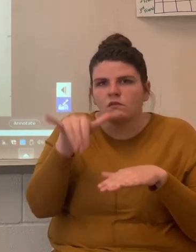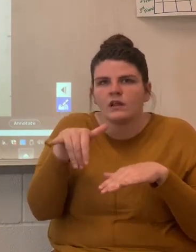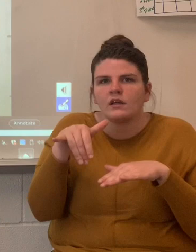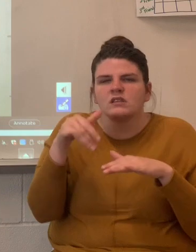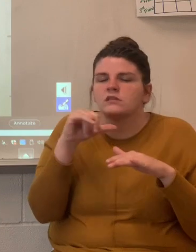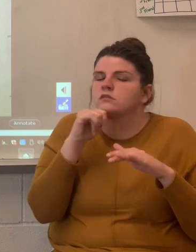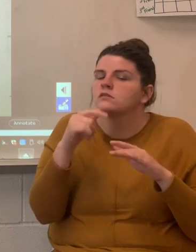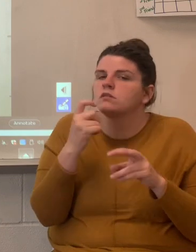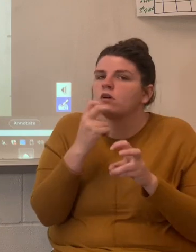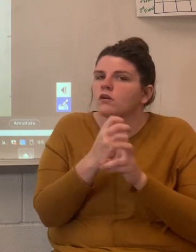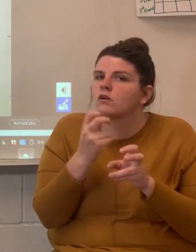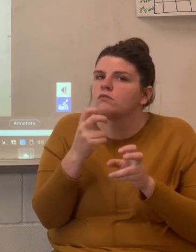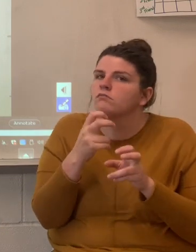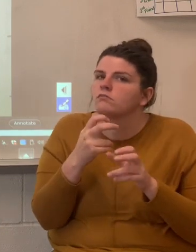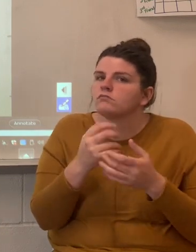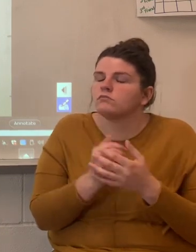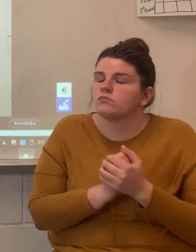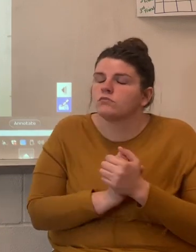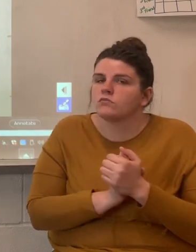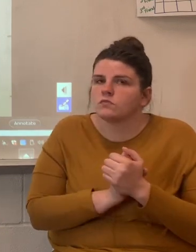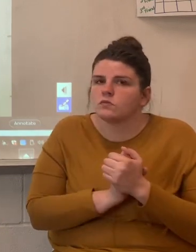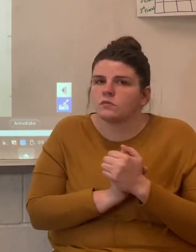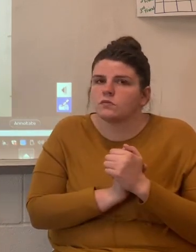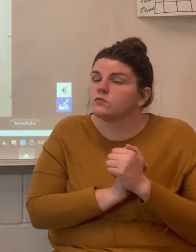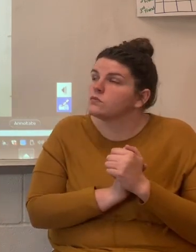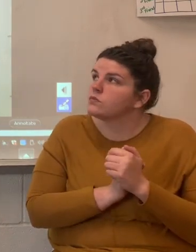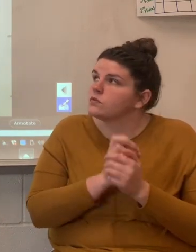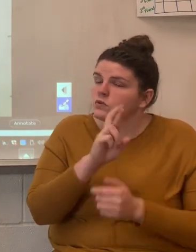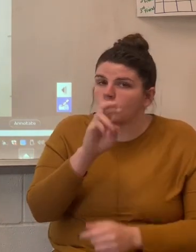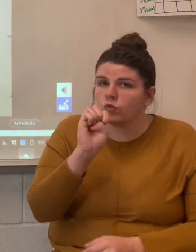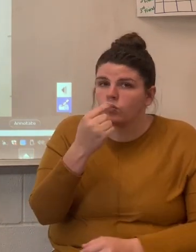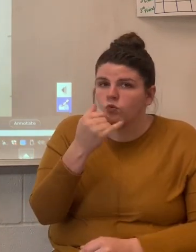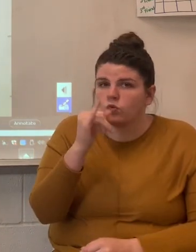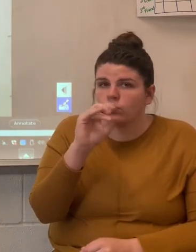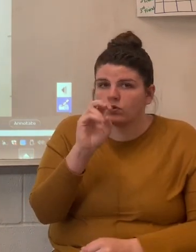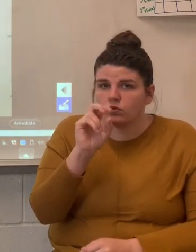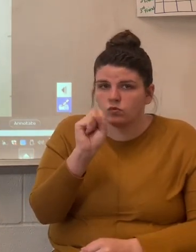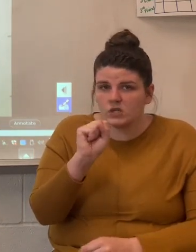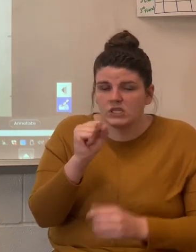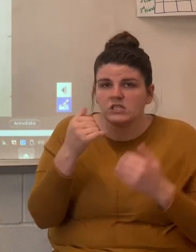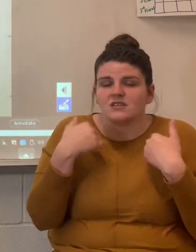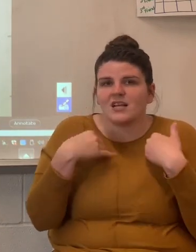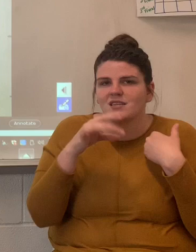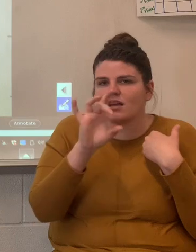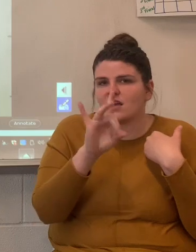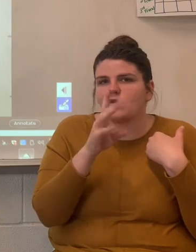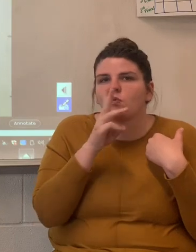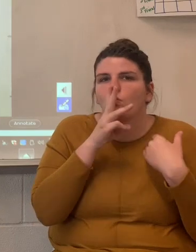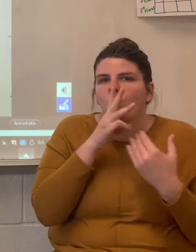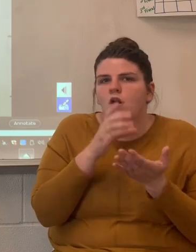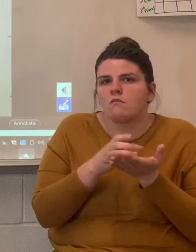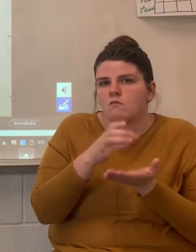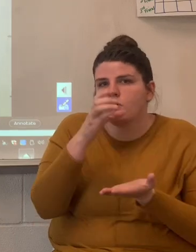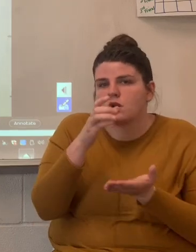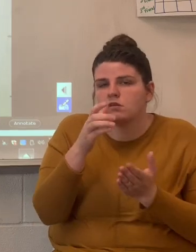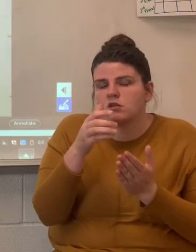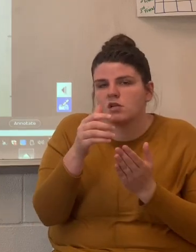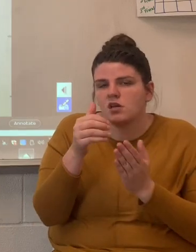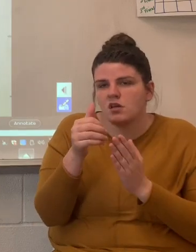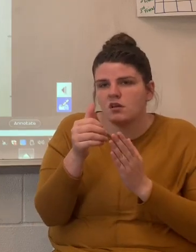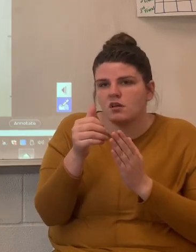that it is, okay? It says that Regis has 8 water bottles and each